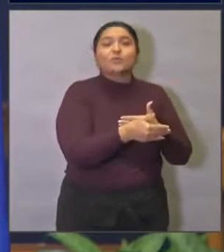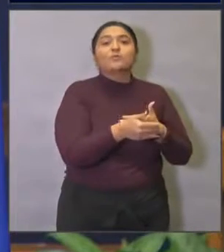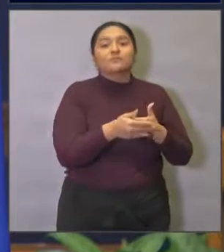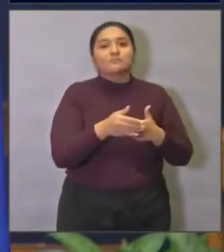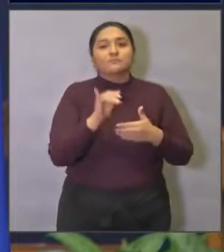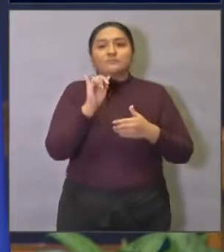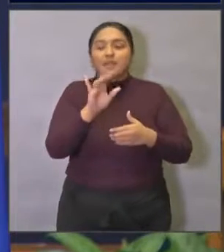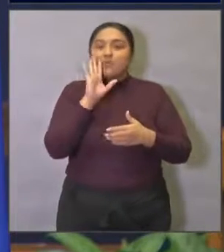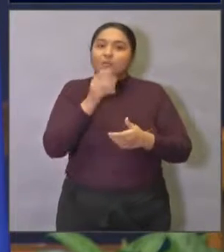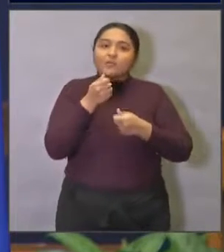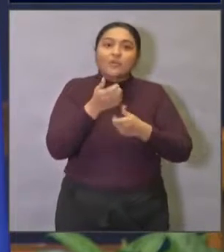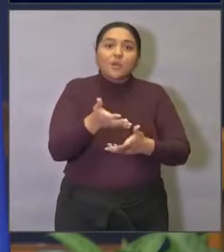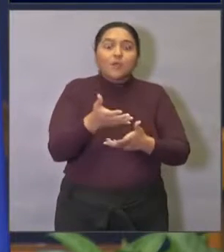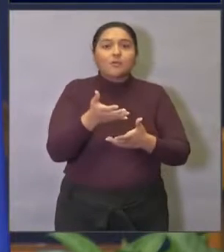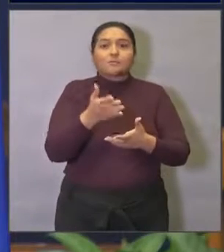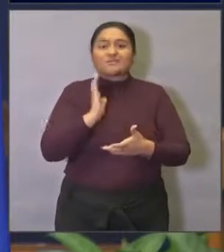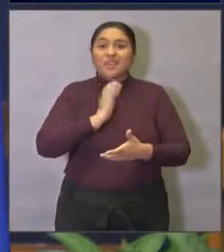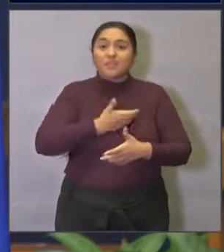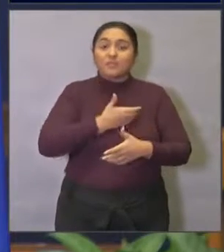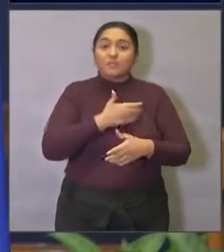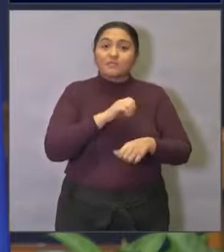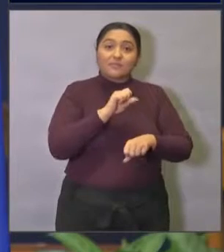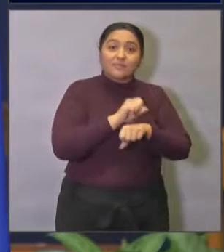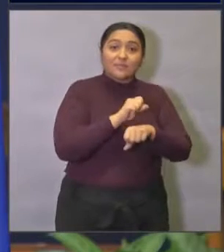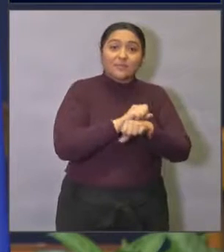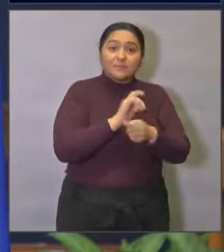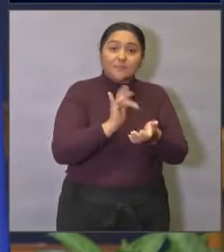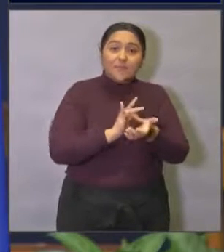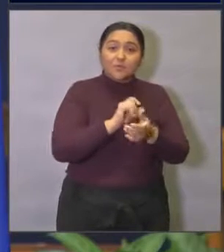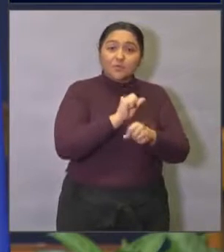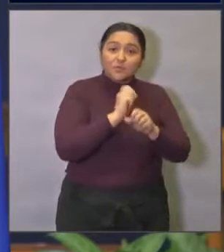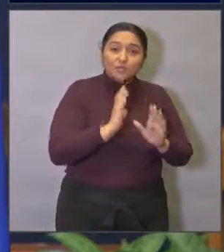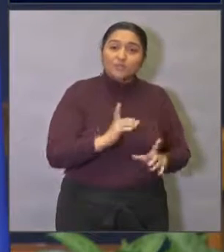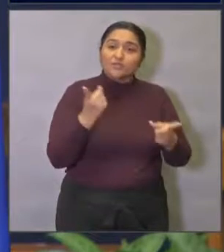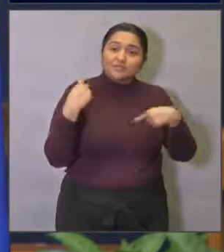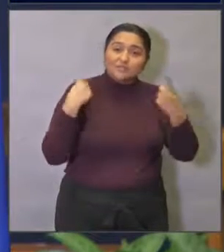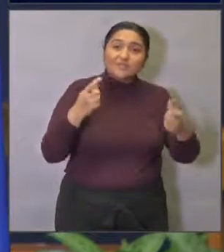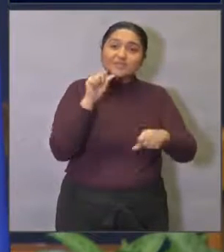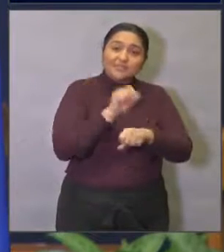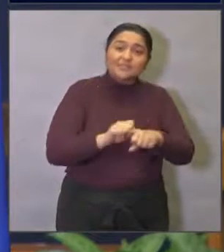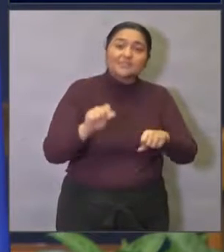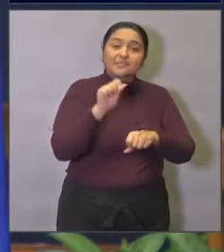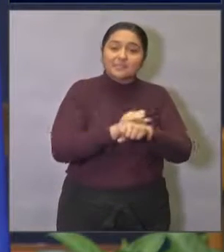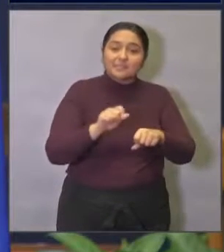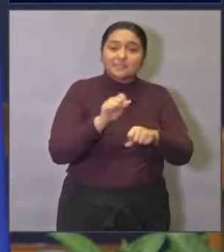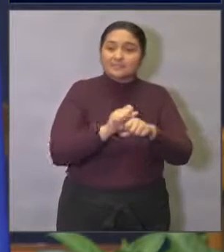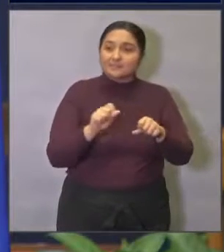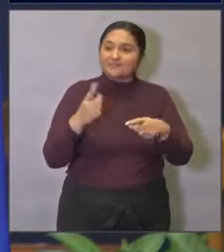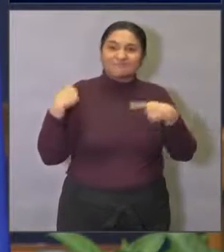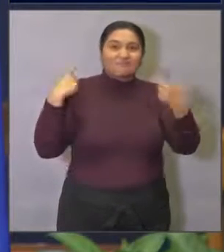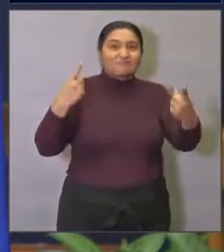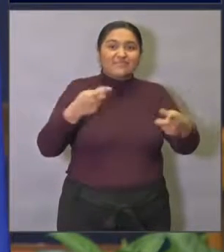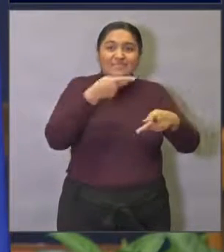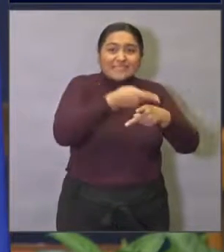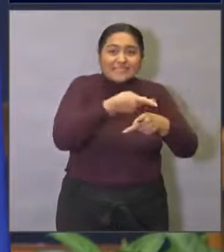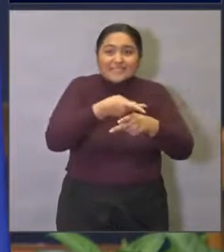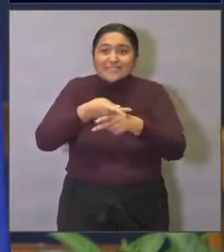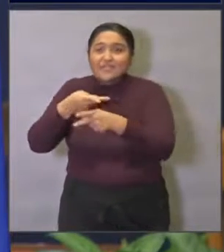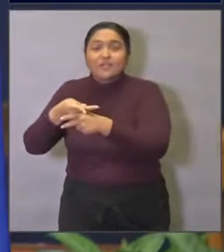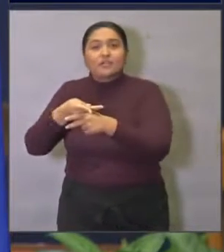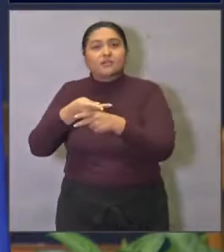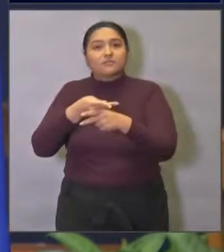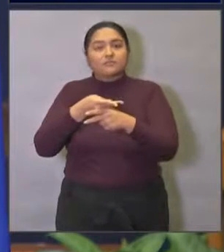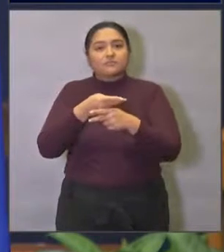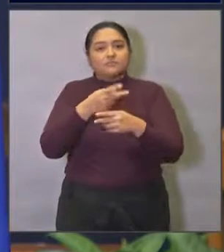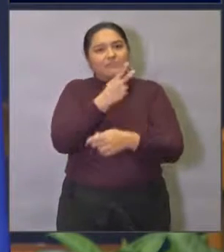result in our dedicated healthcare workers who have been on the front line this entire time, taking care of more patients than is safe to do